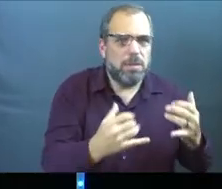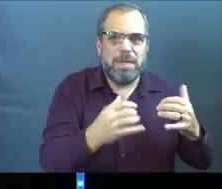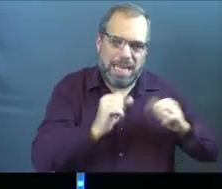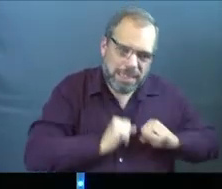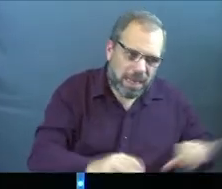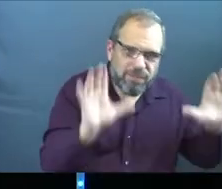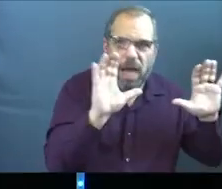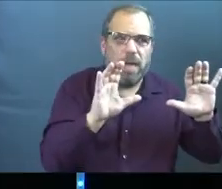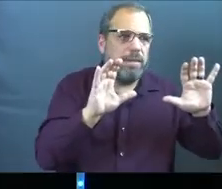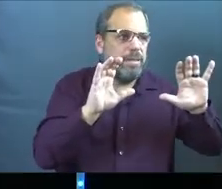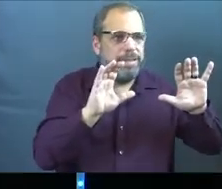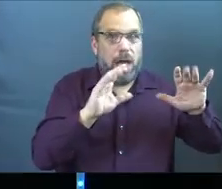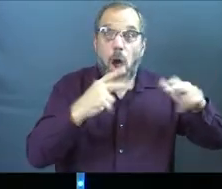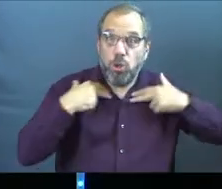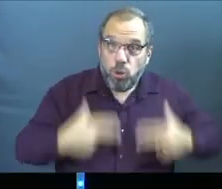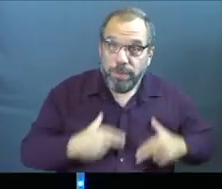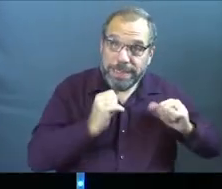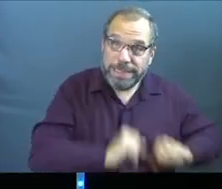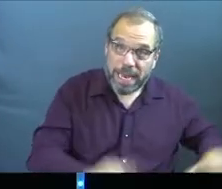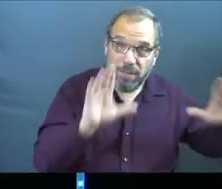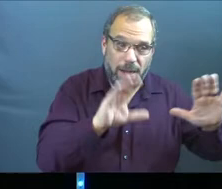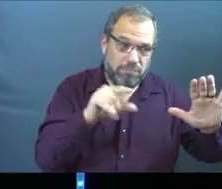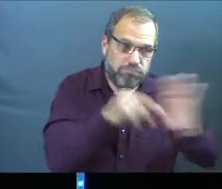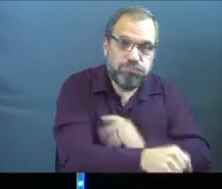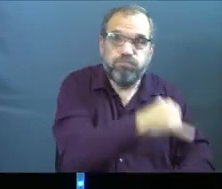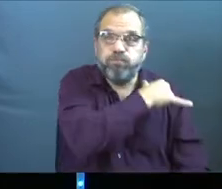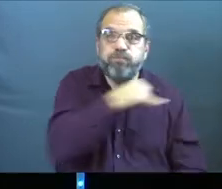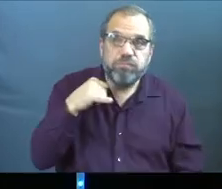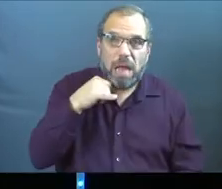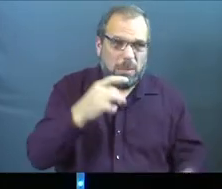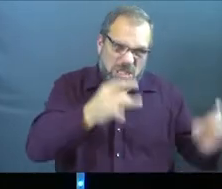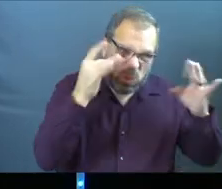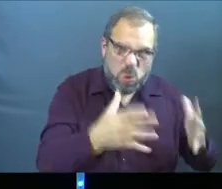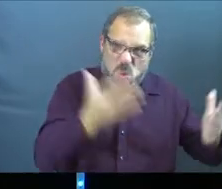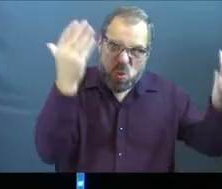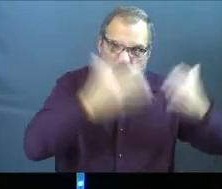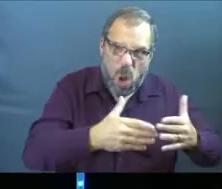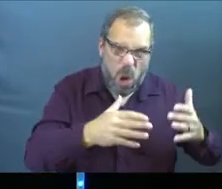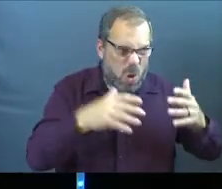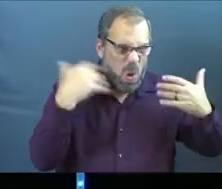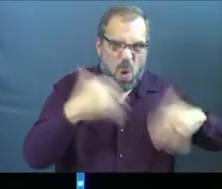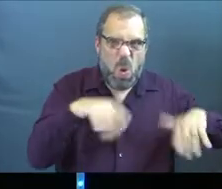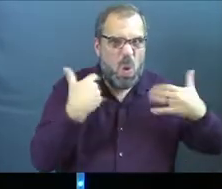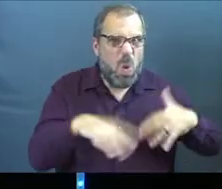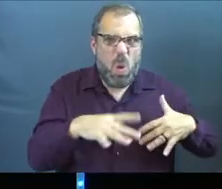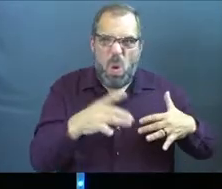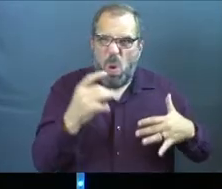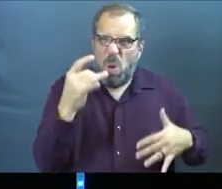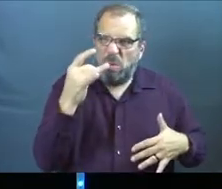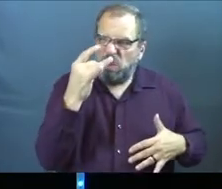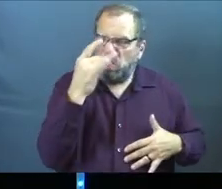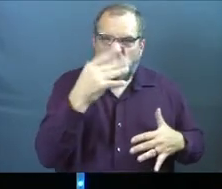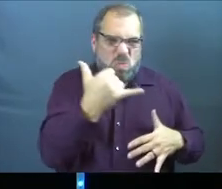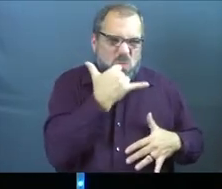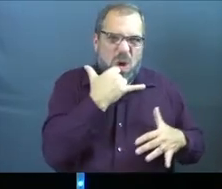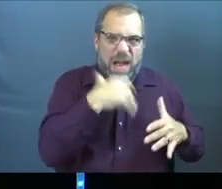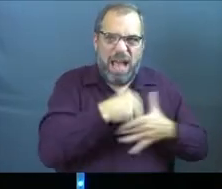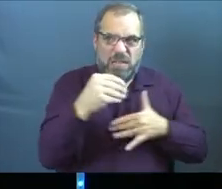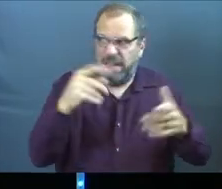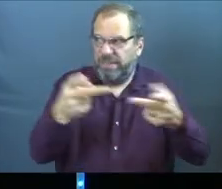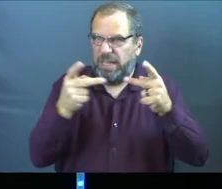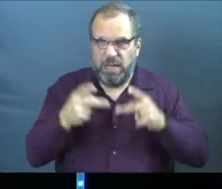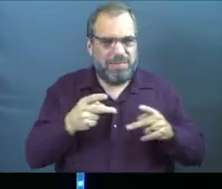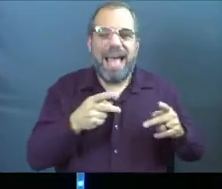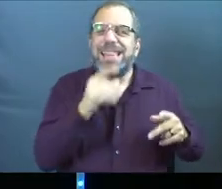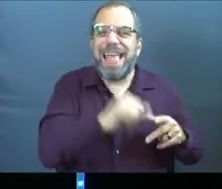make sacrifices. They would make human sacrifices, sacrifices of children, really terrible and dark stuff, guys. They would do really wrong things outside in this